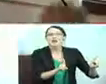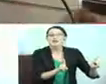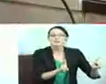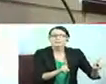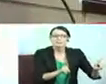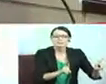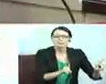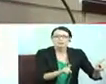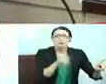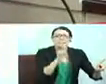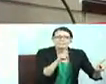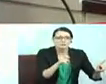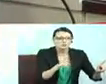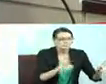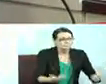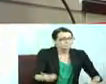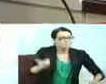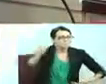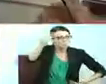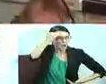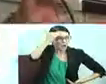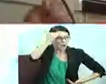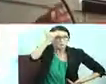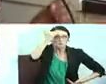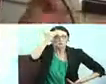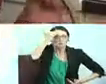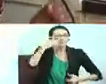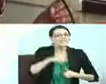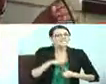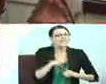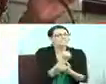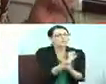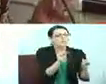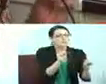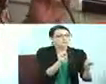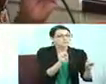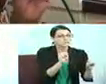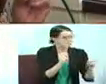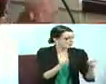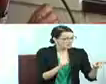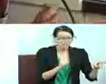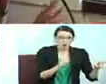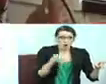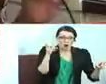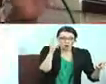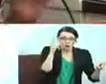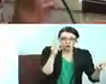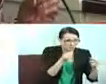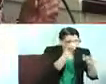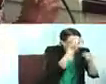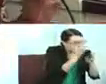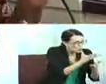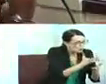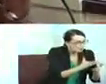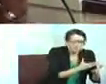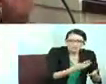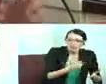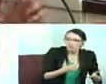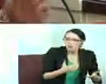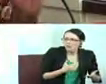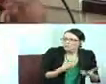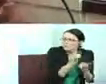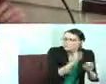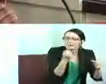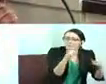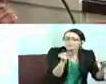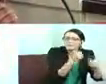know we are free. After hearing the news that everybody was free, the soldiers did a